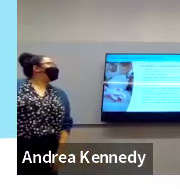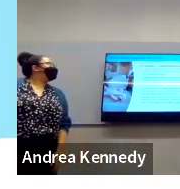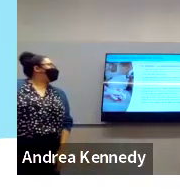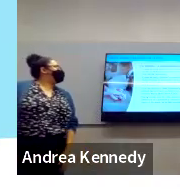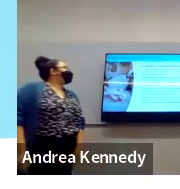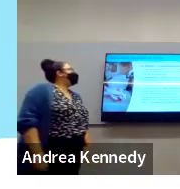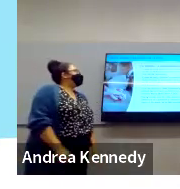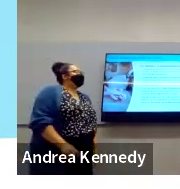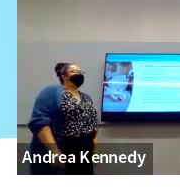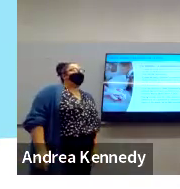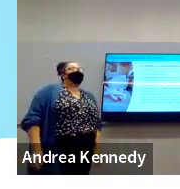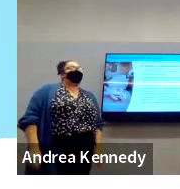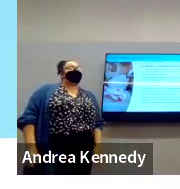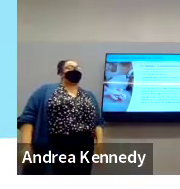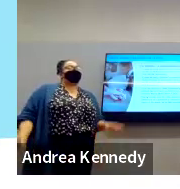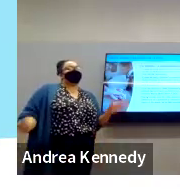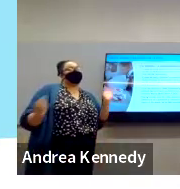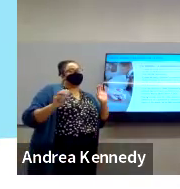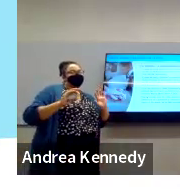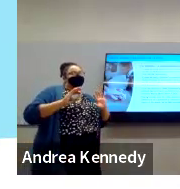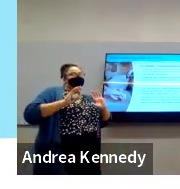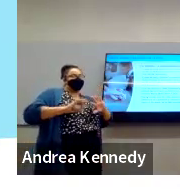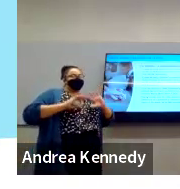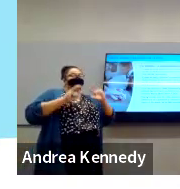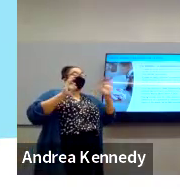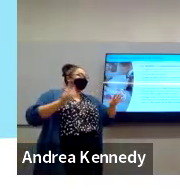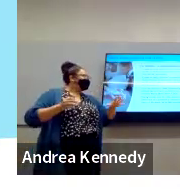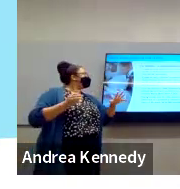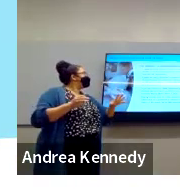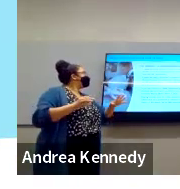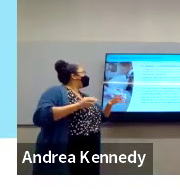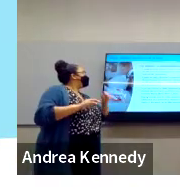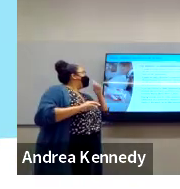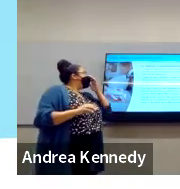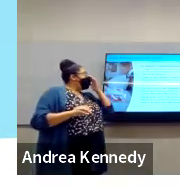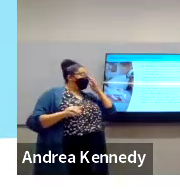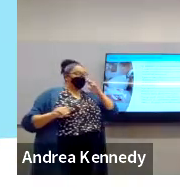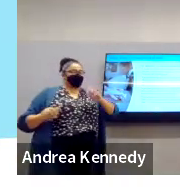Okay, so a little bit more about the rent increase.